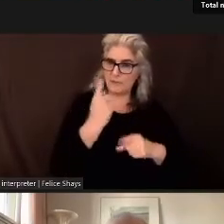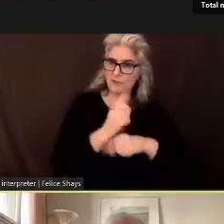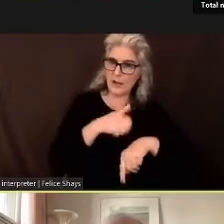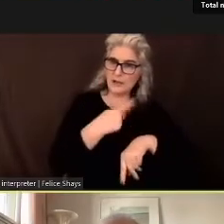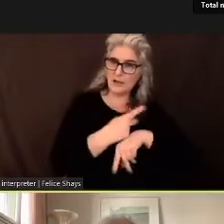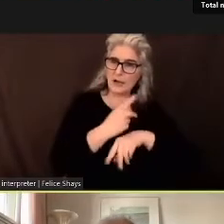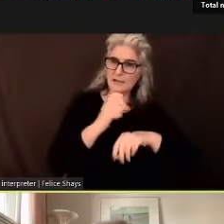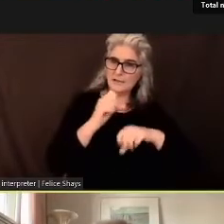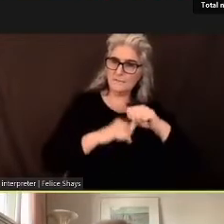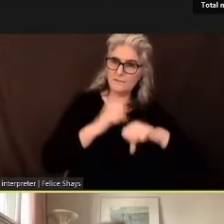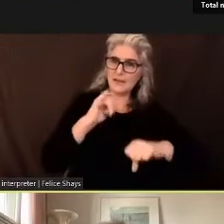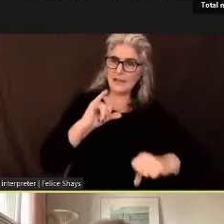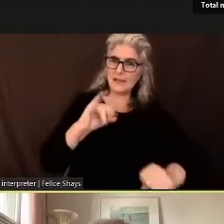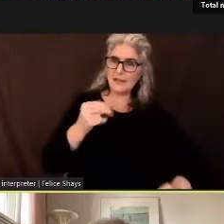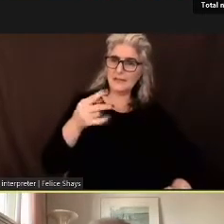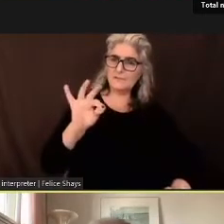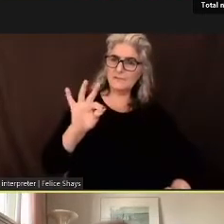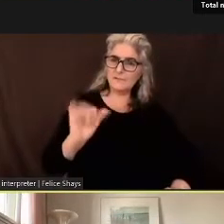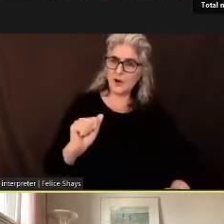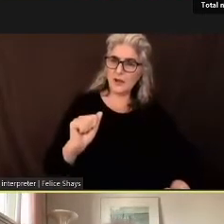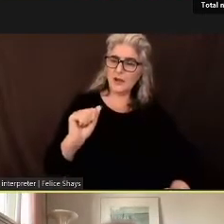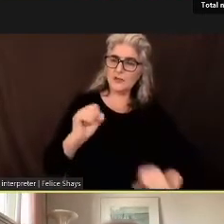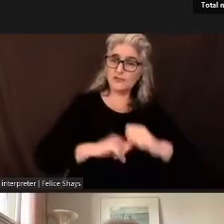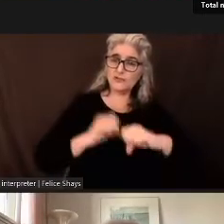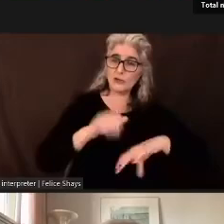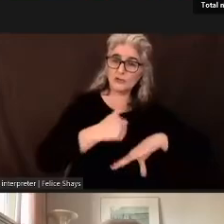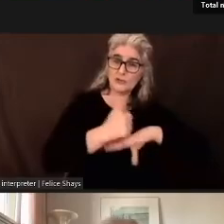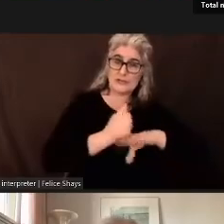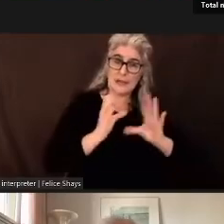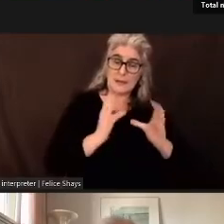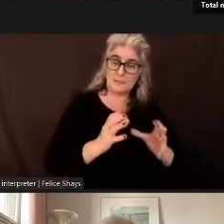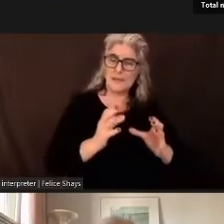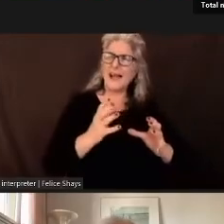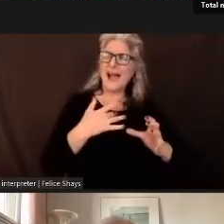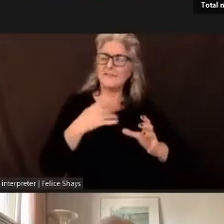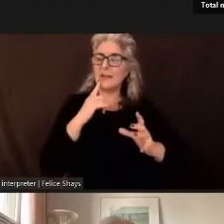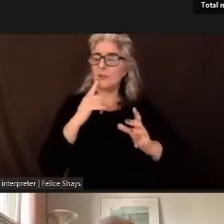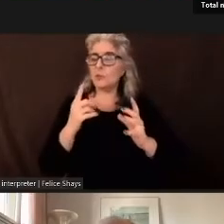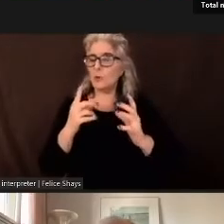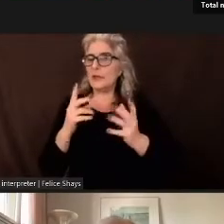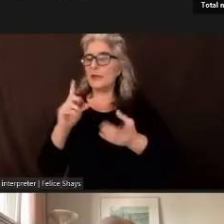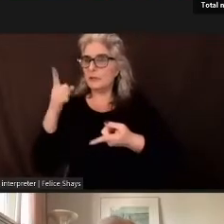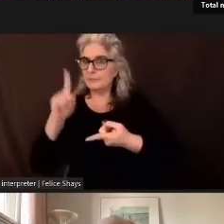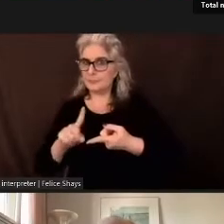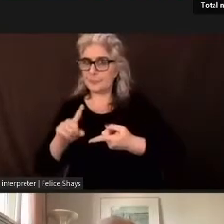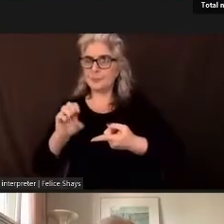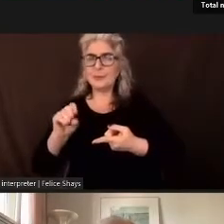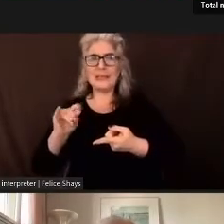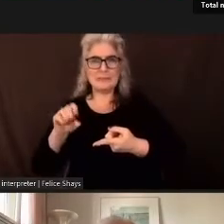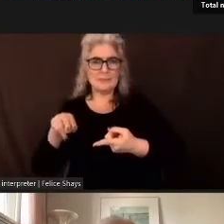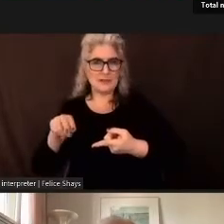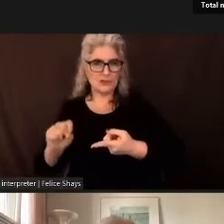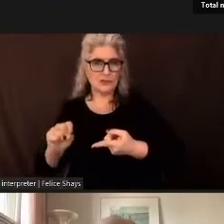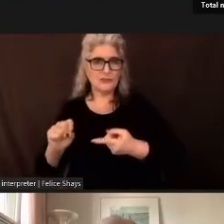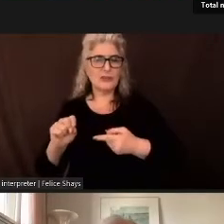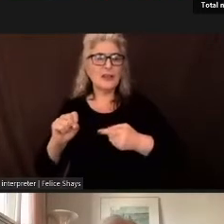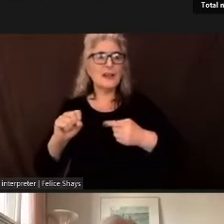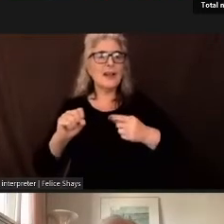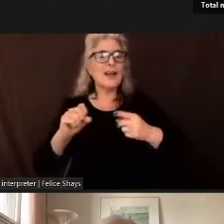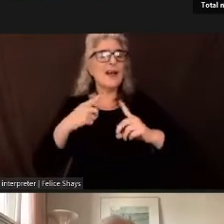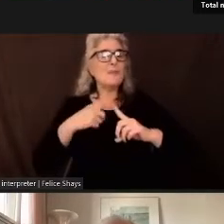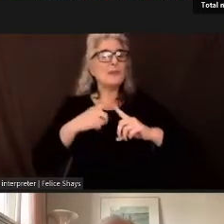really save a lot of emissions, right? And I think we're starting to learn that, for